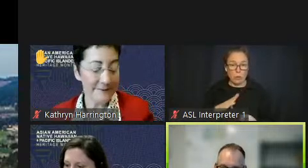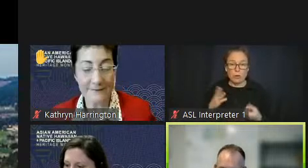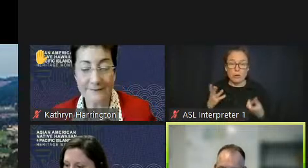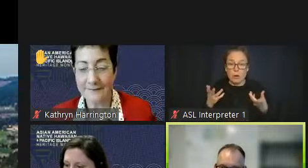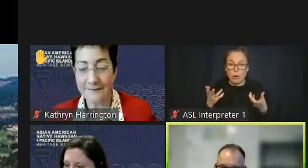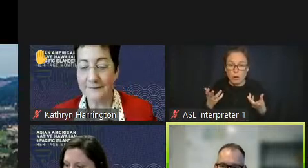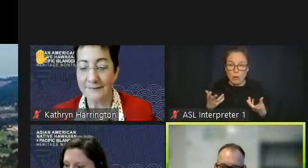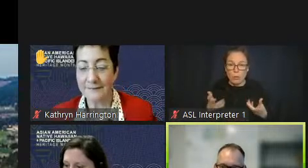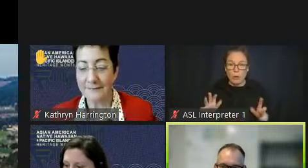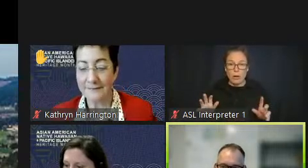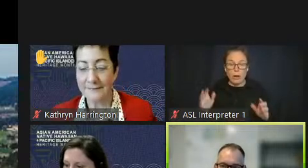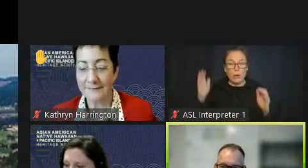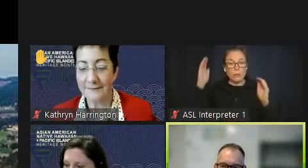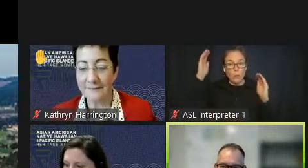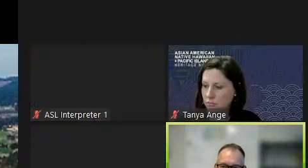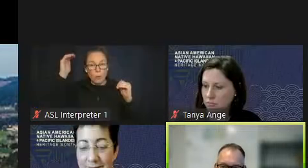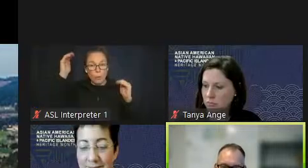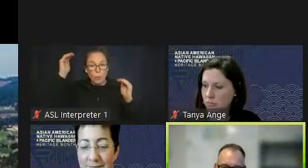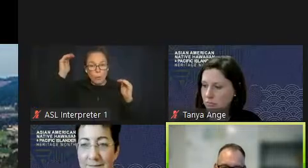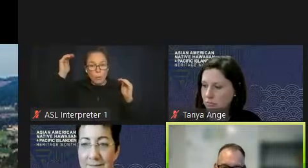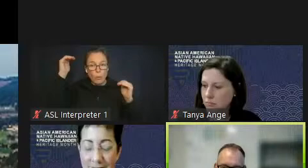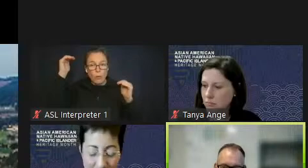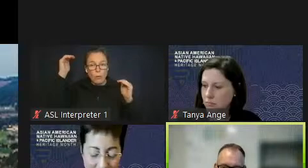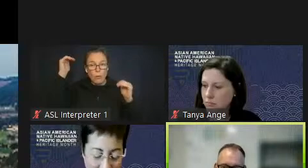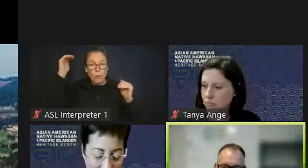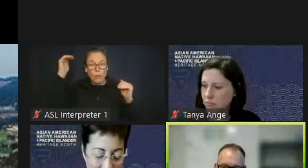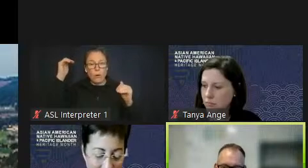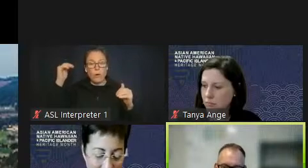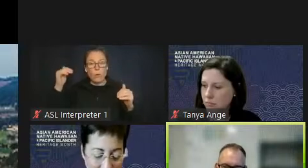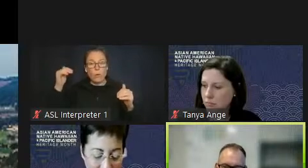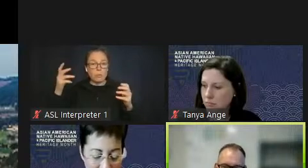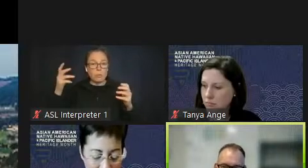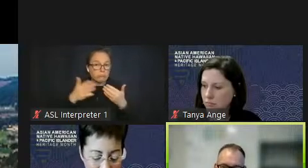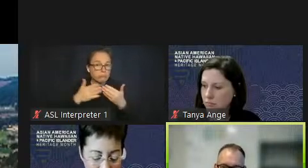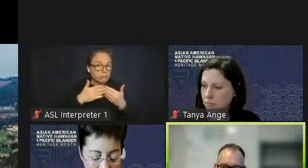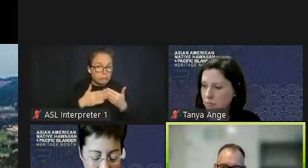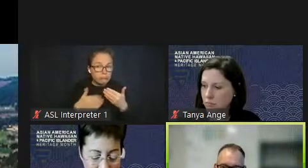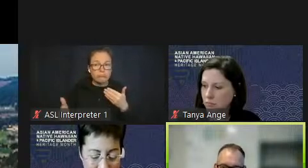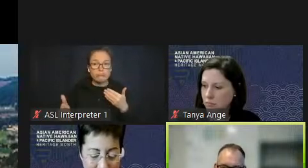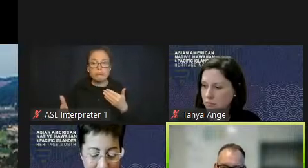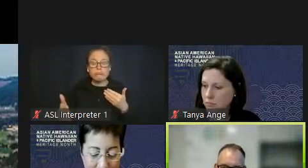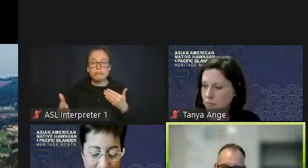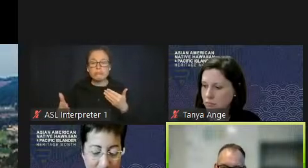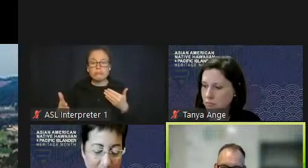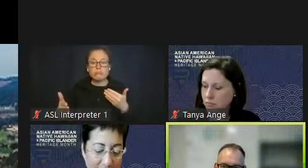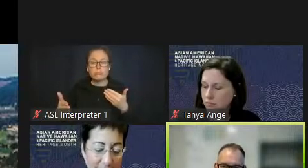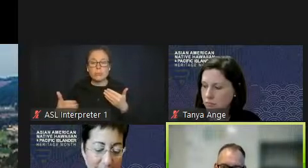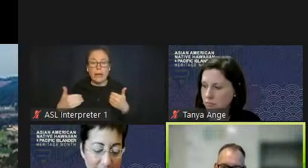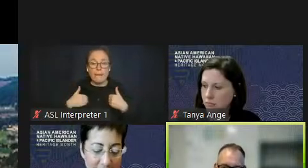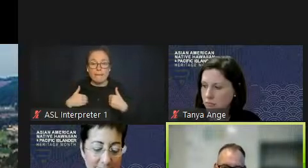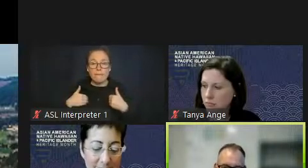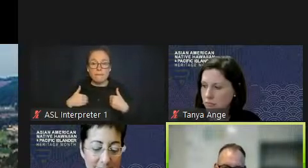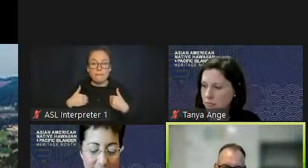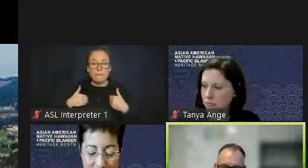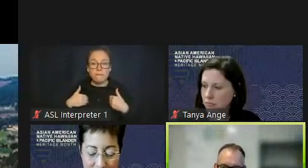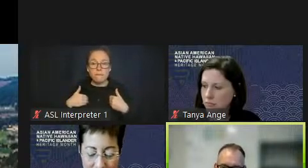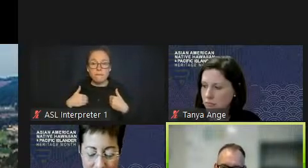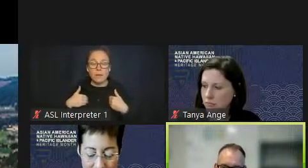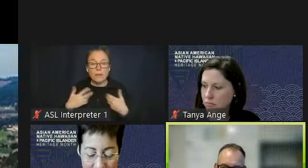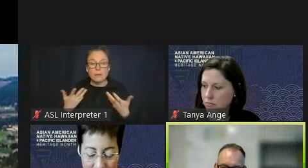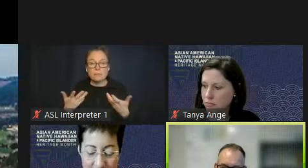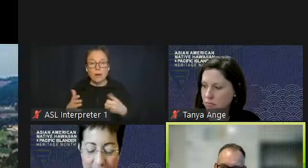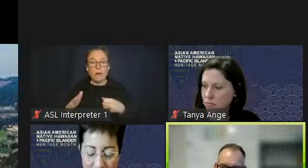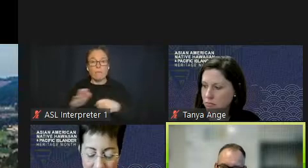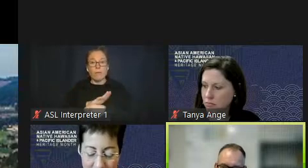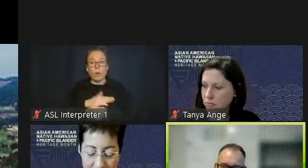And we hope that we will have going forward the full complement of the board